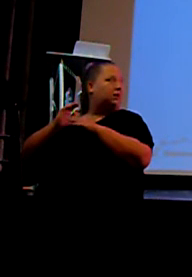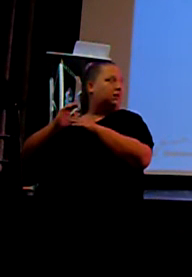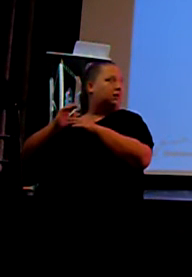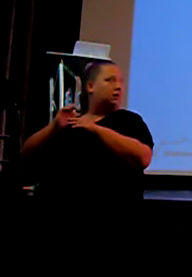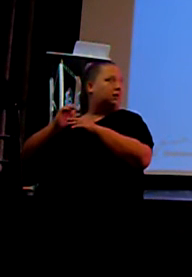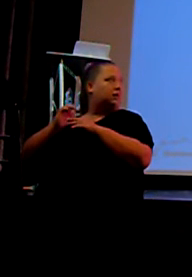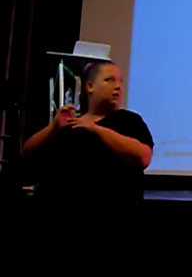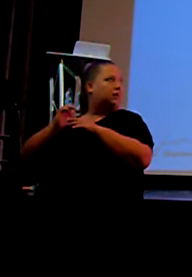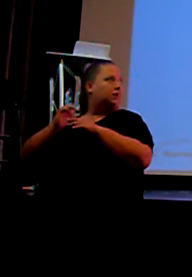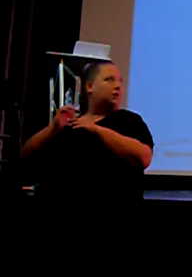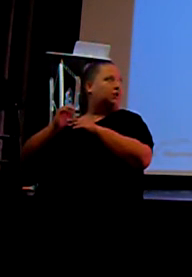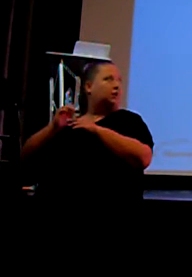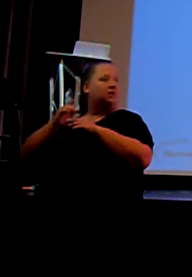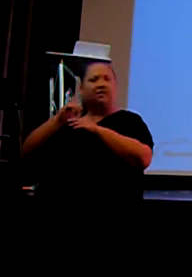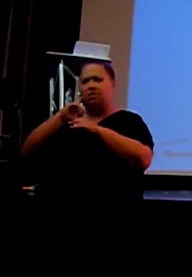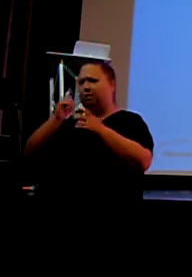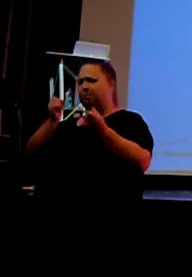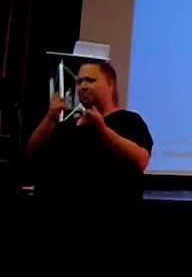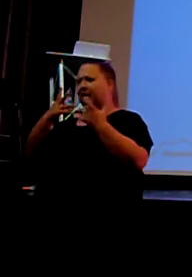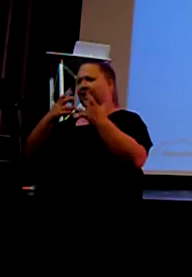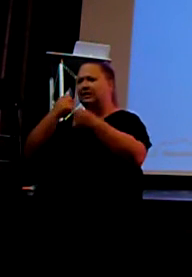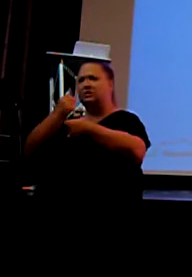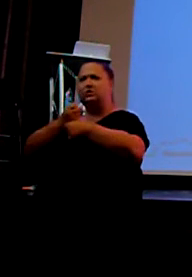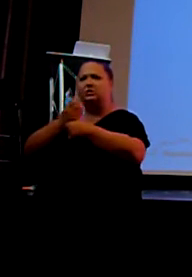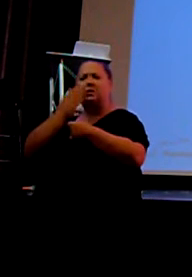for I don't know how many years.